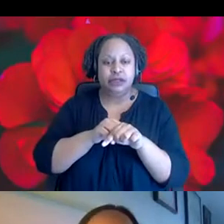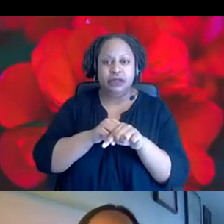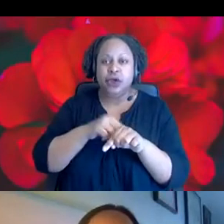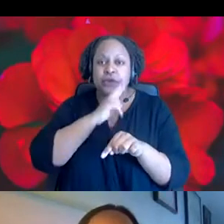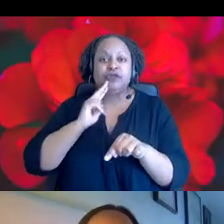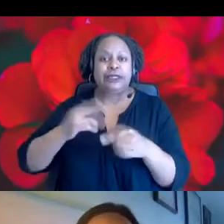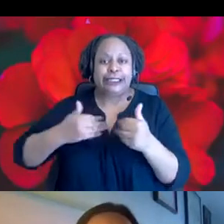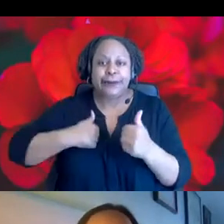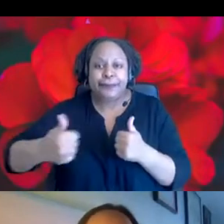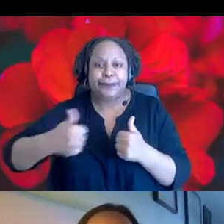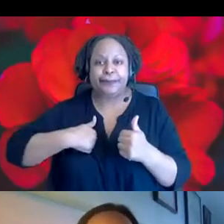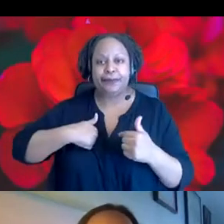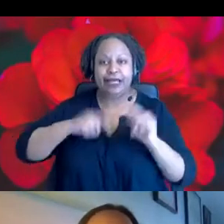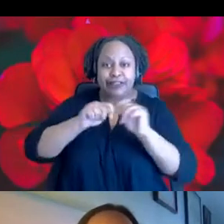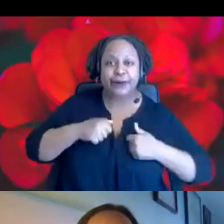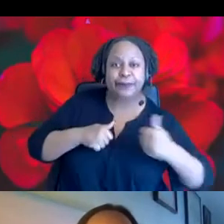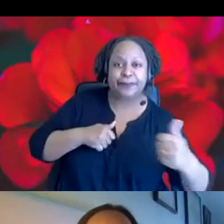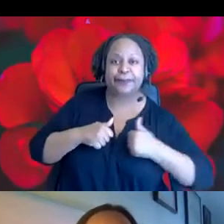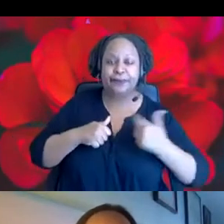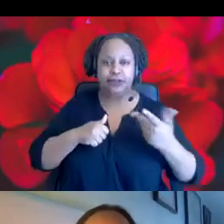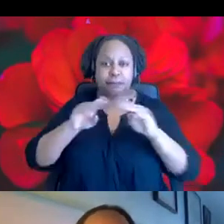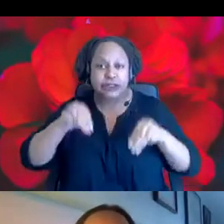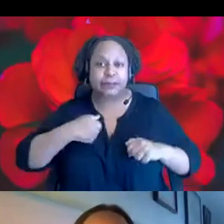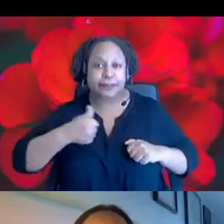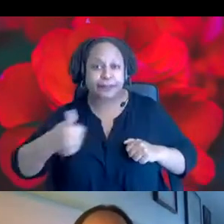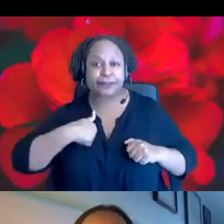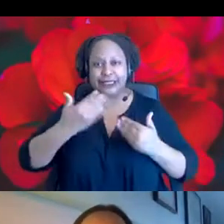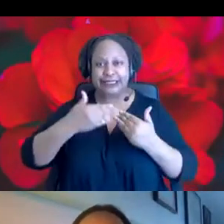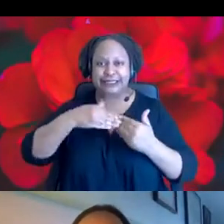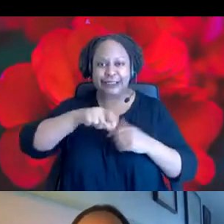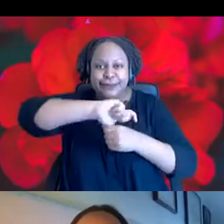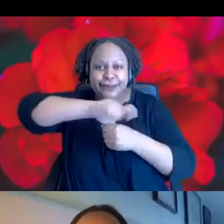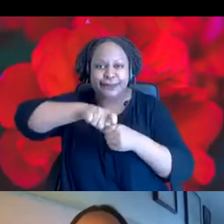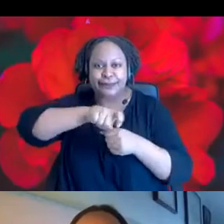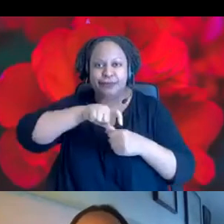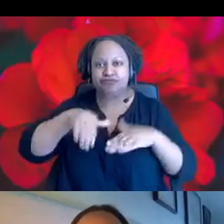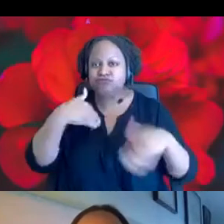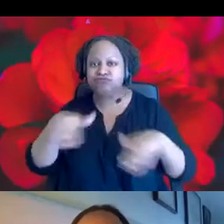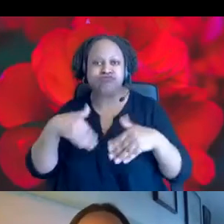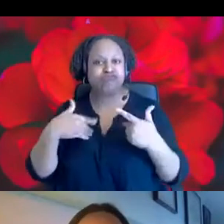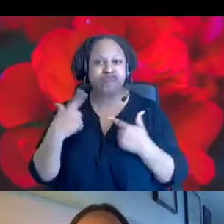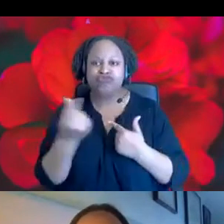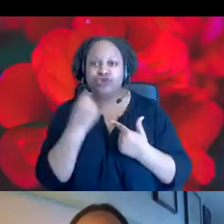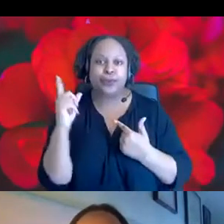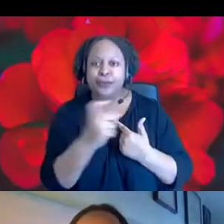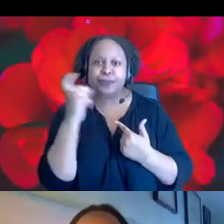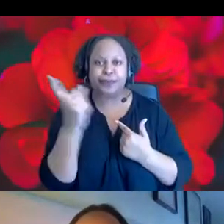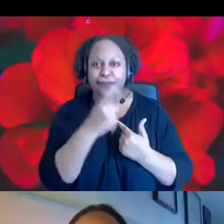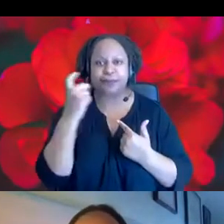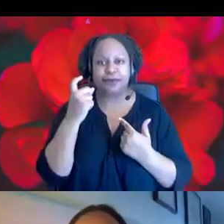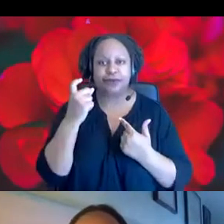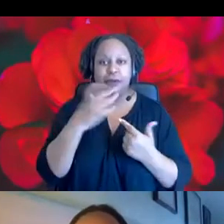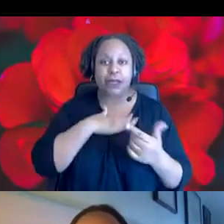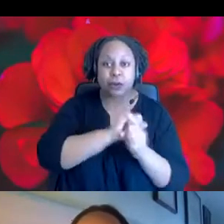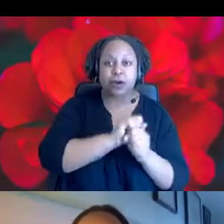restaurants to theaters to museums to, you know, being able to be a hop, skip, and a jump from all the things, from all my work.